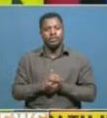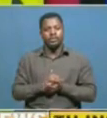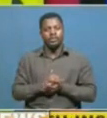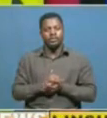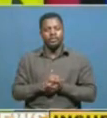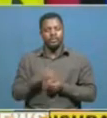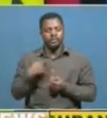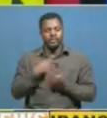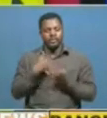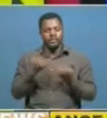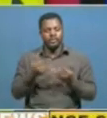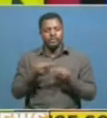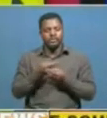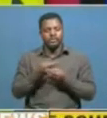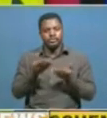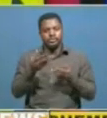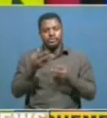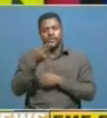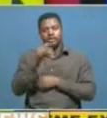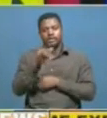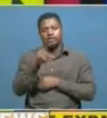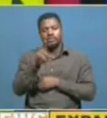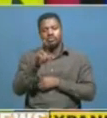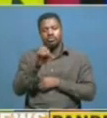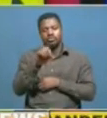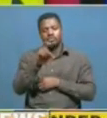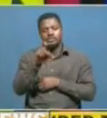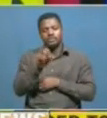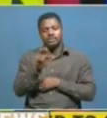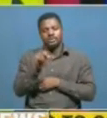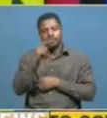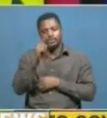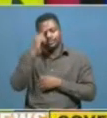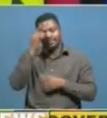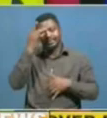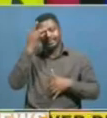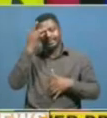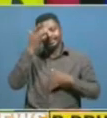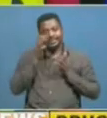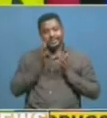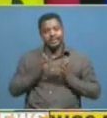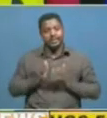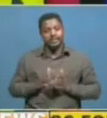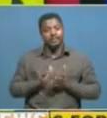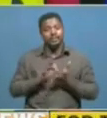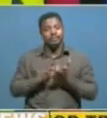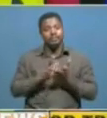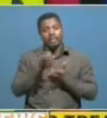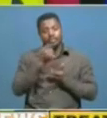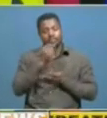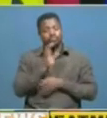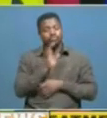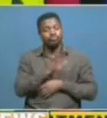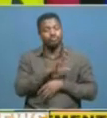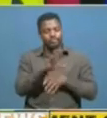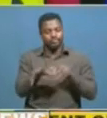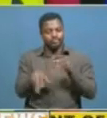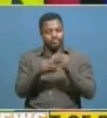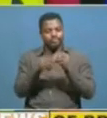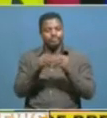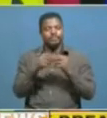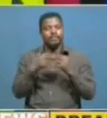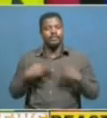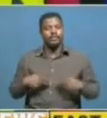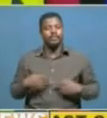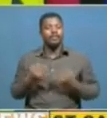We're now administering hydroxyurea for sickle cell treatment, and that has also been included on the health